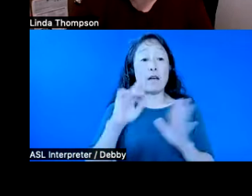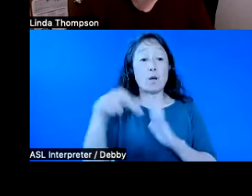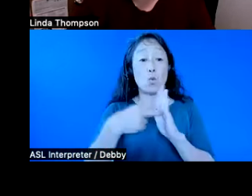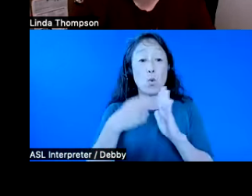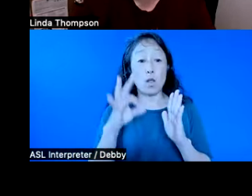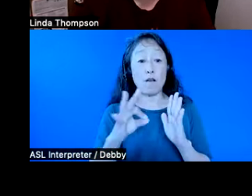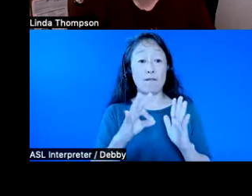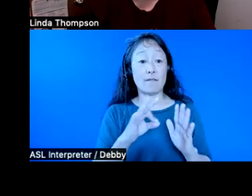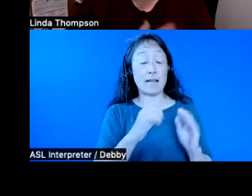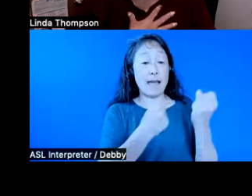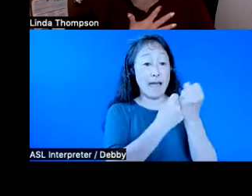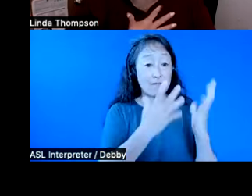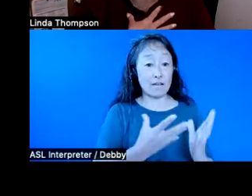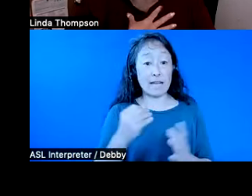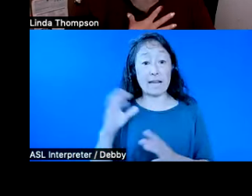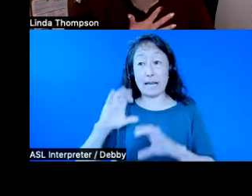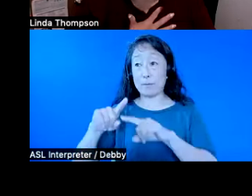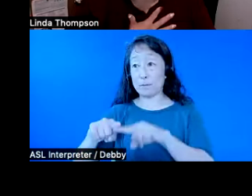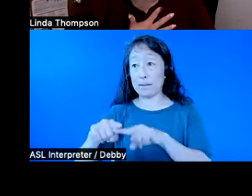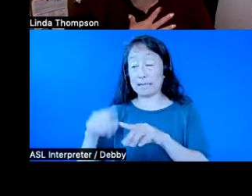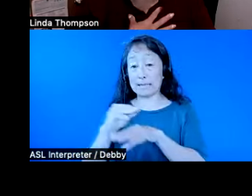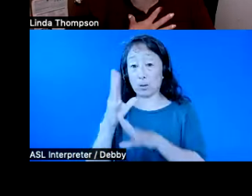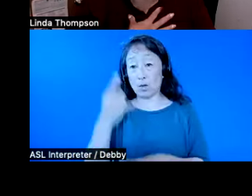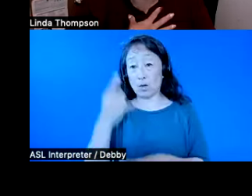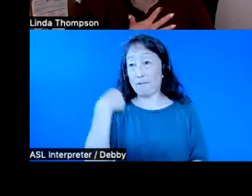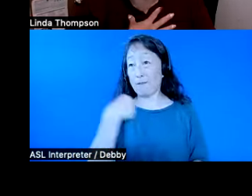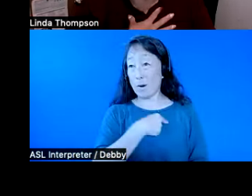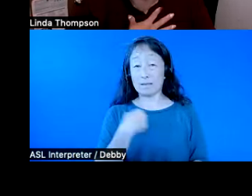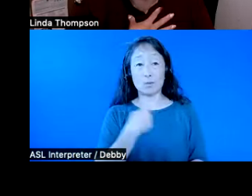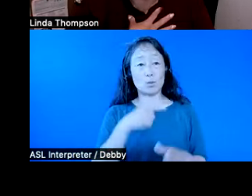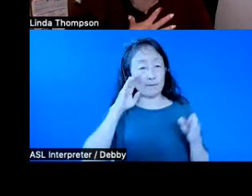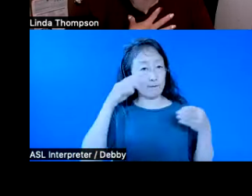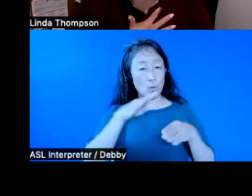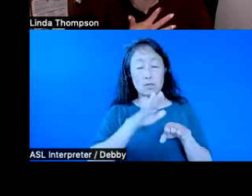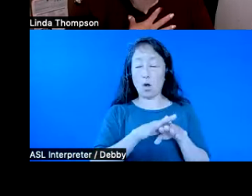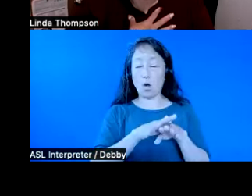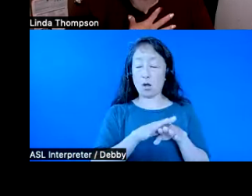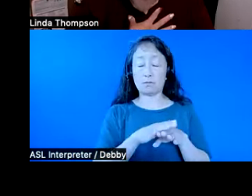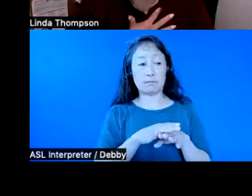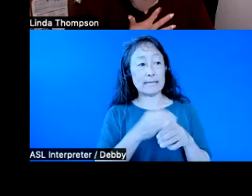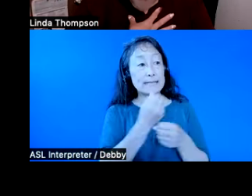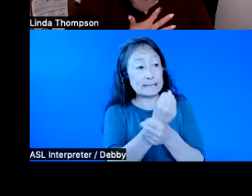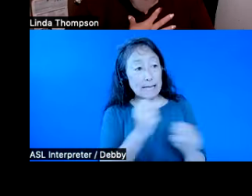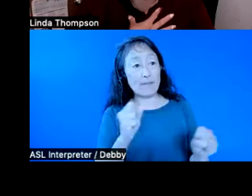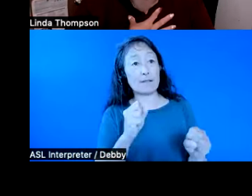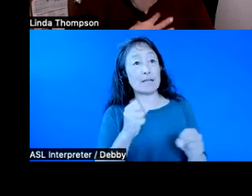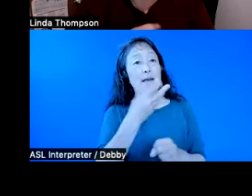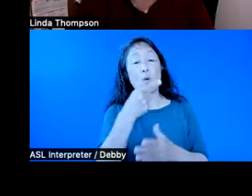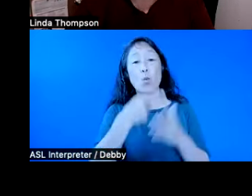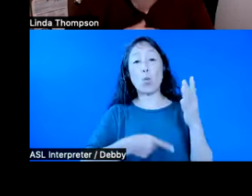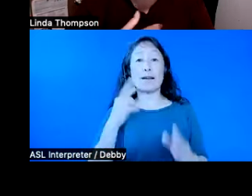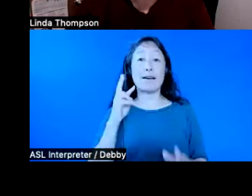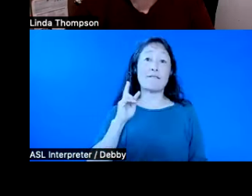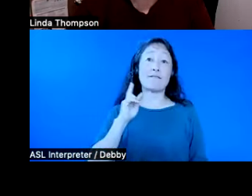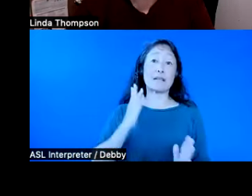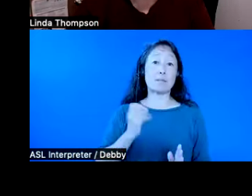dependency counselor is, for us, it's going to be to focus on the safety and what the victim or survivor wants or needs.